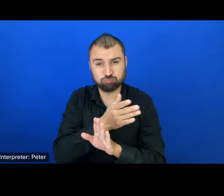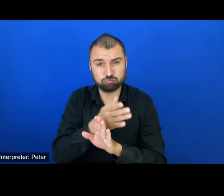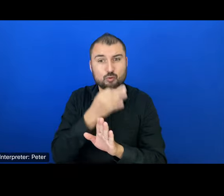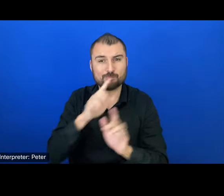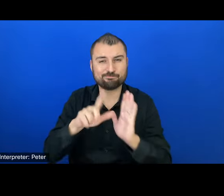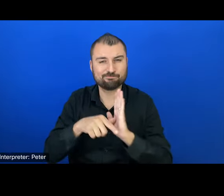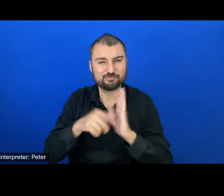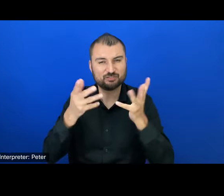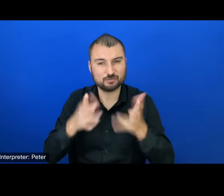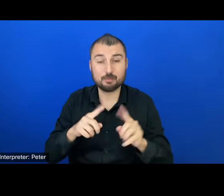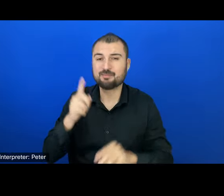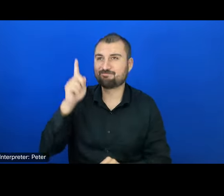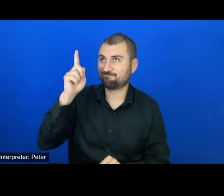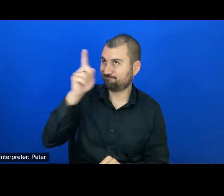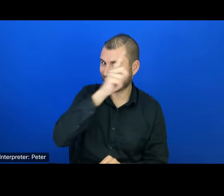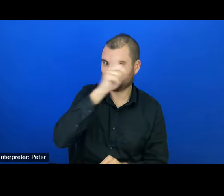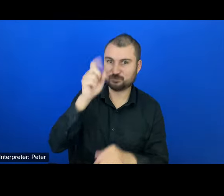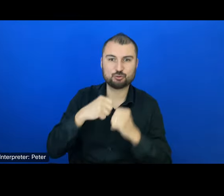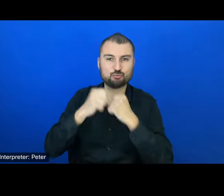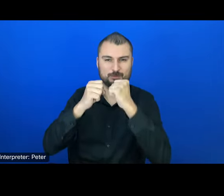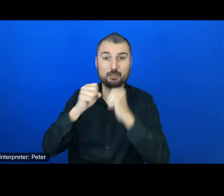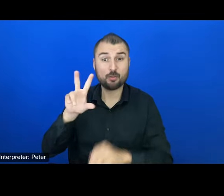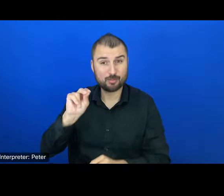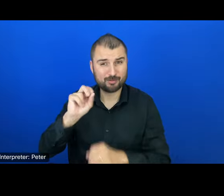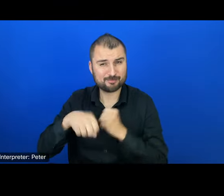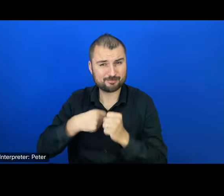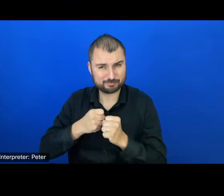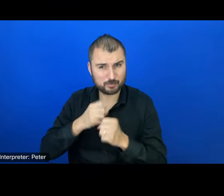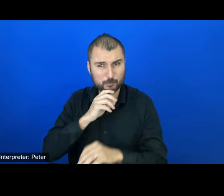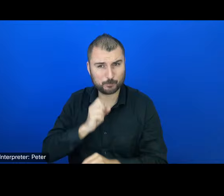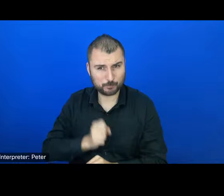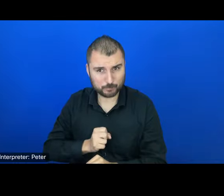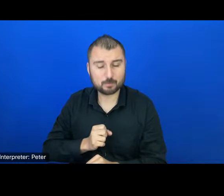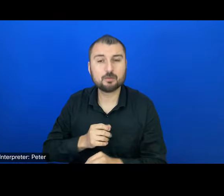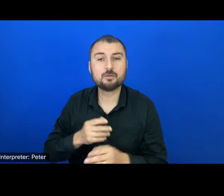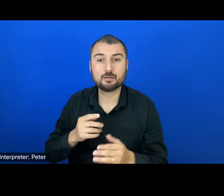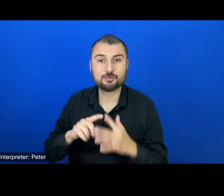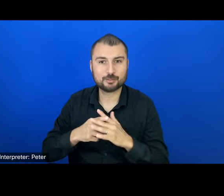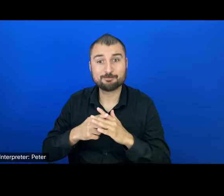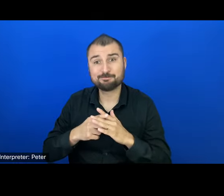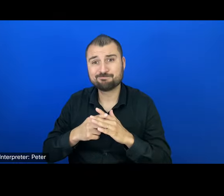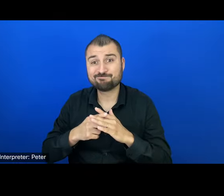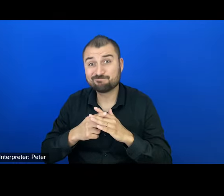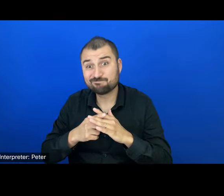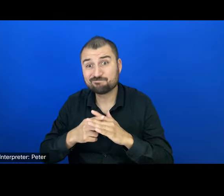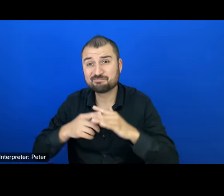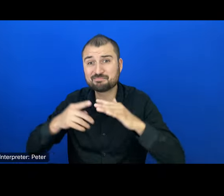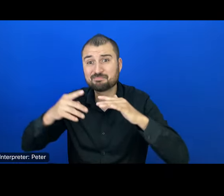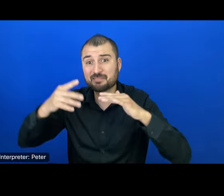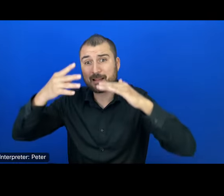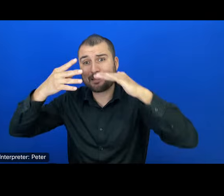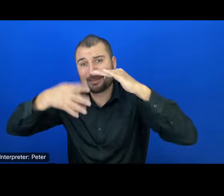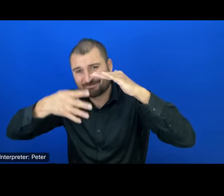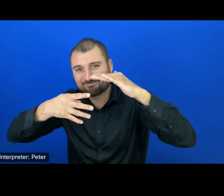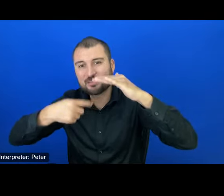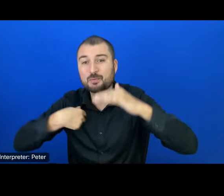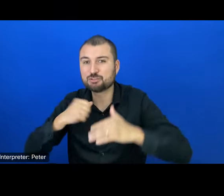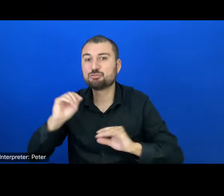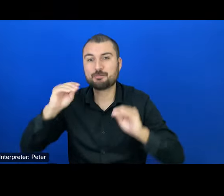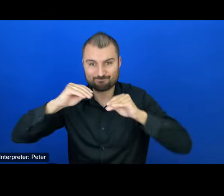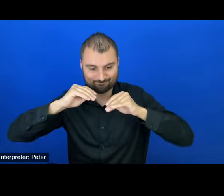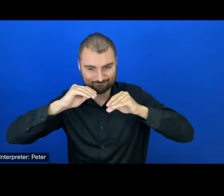structure is 30 years old, and it is starting to leak. And we are patching it, but at some point,